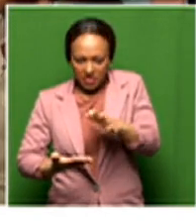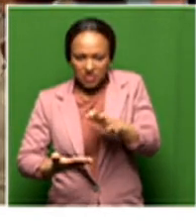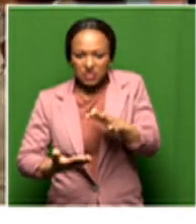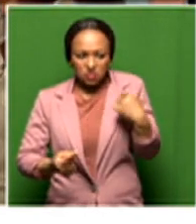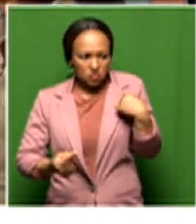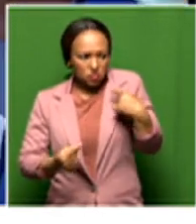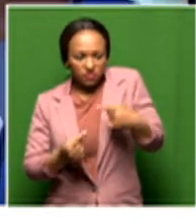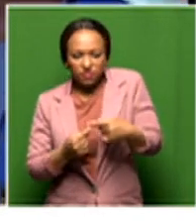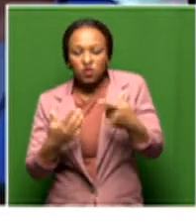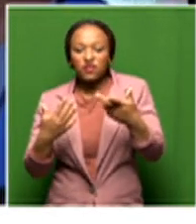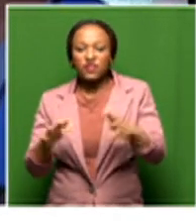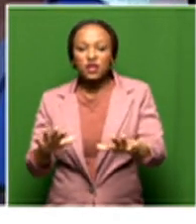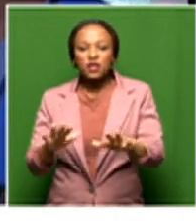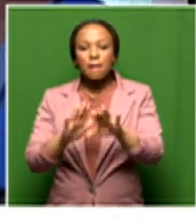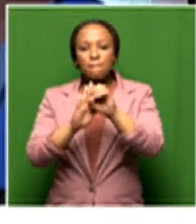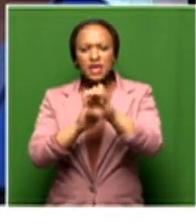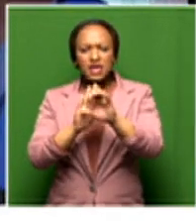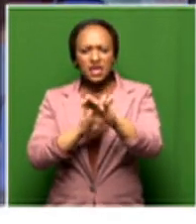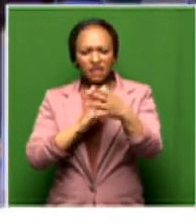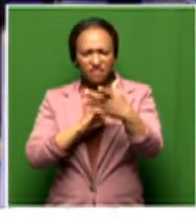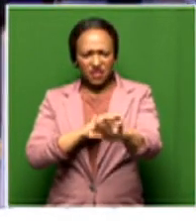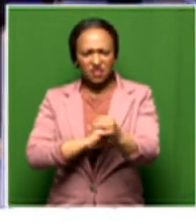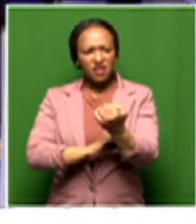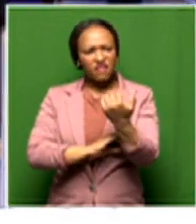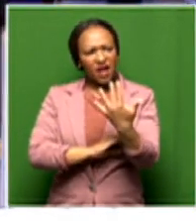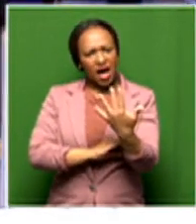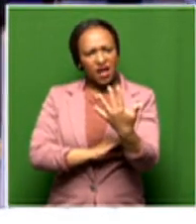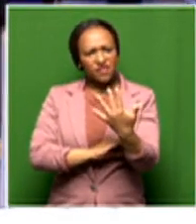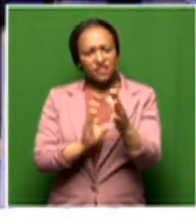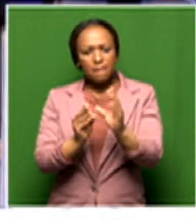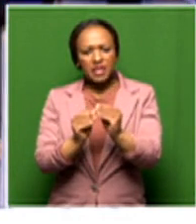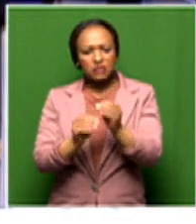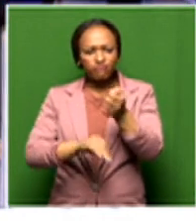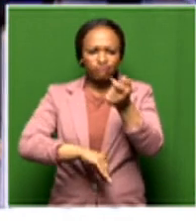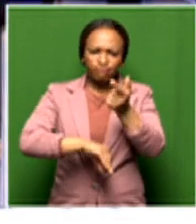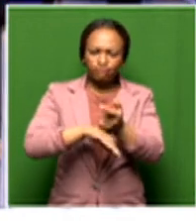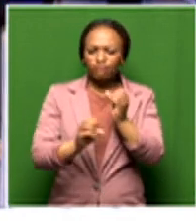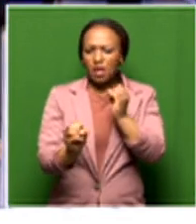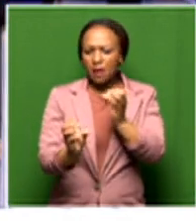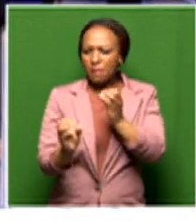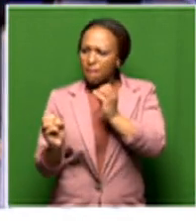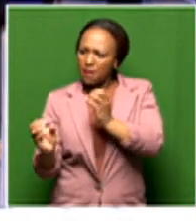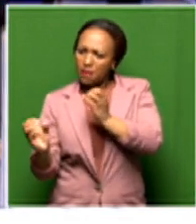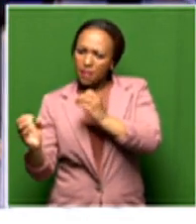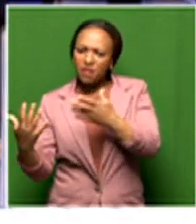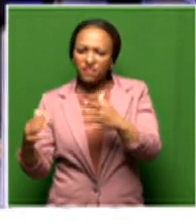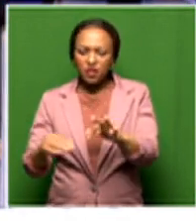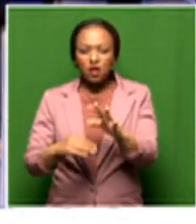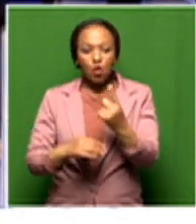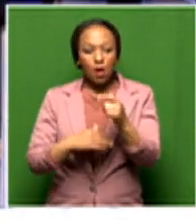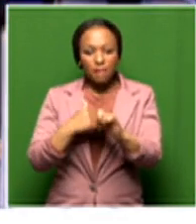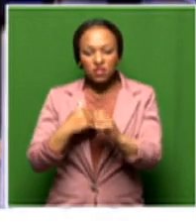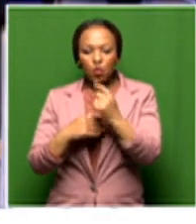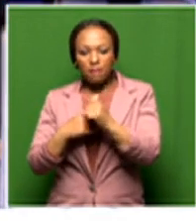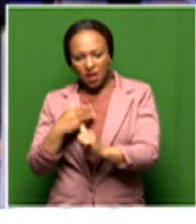least 5 press briefings. So on average, that would be just, over just 1 press briefing a month since